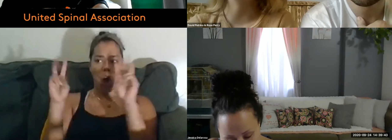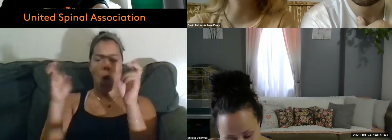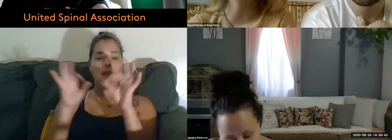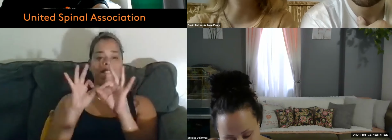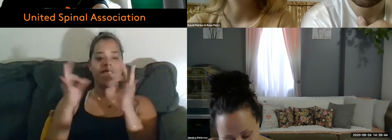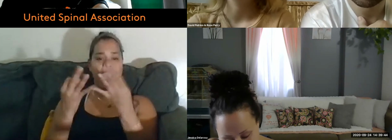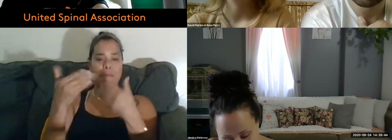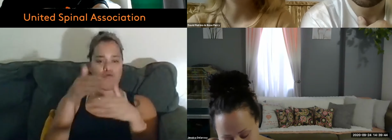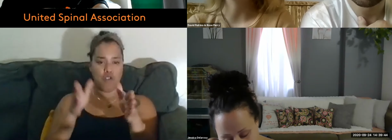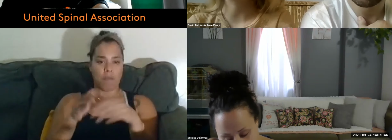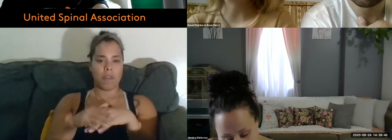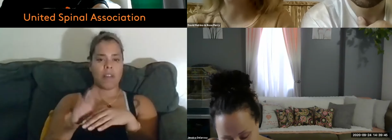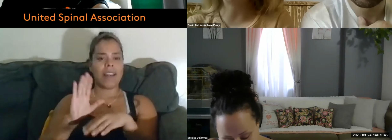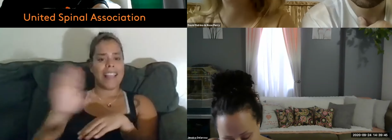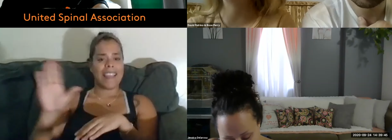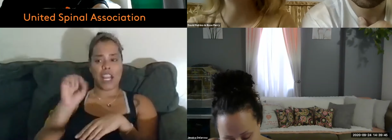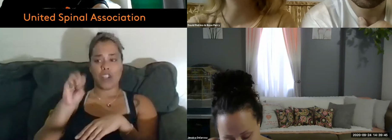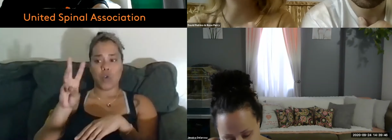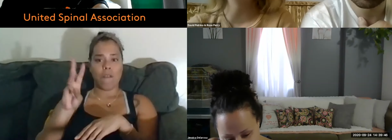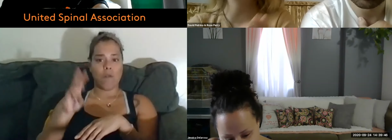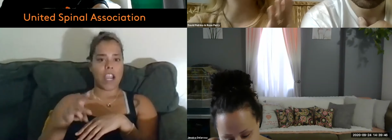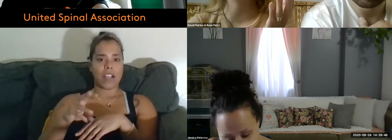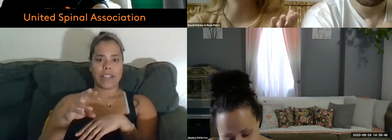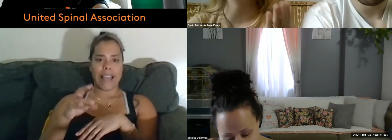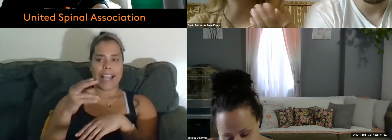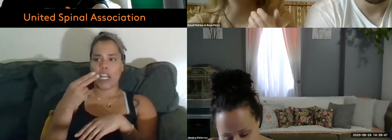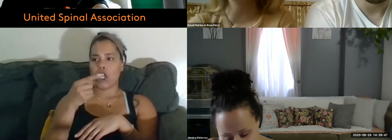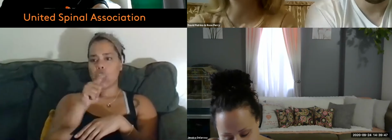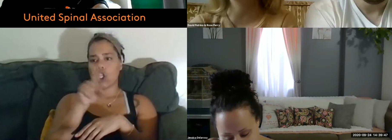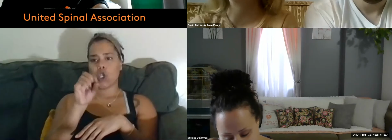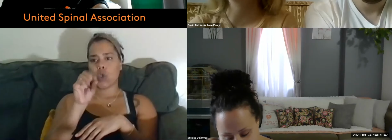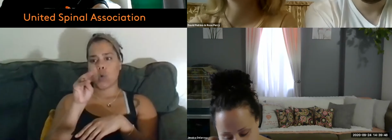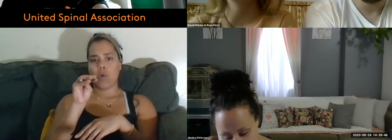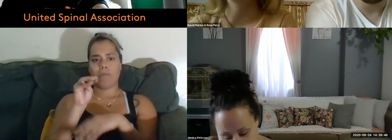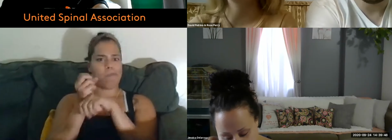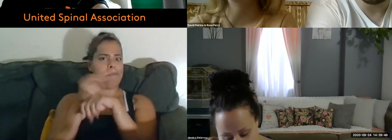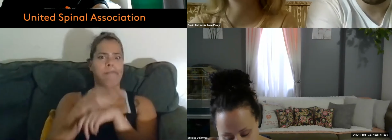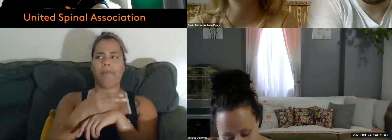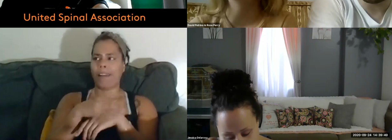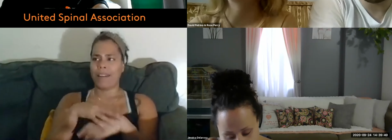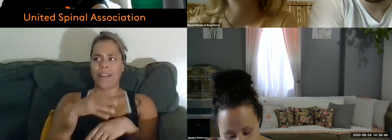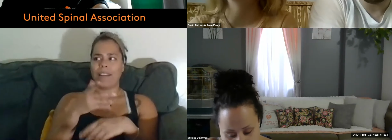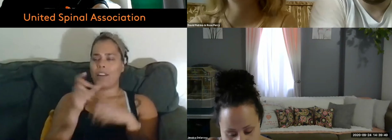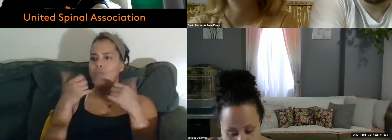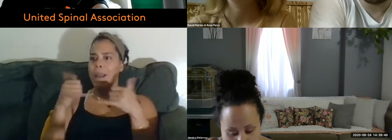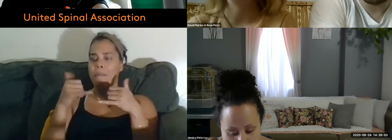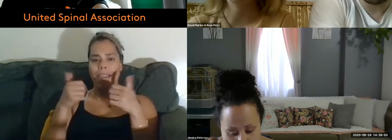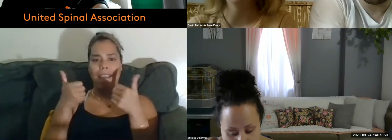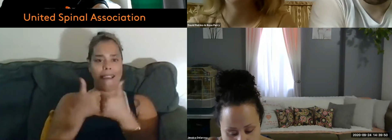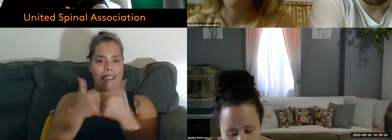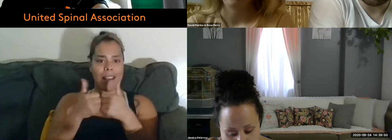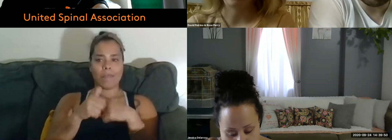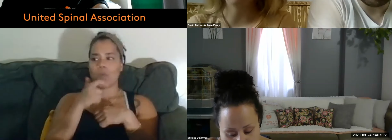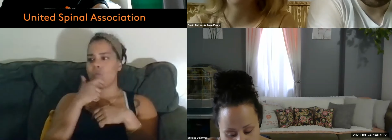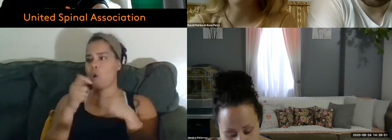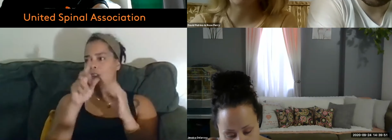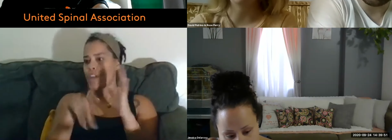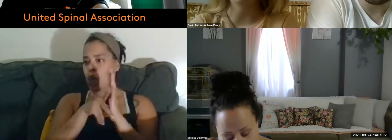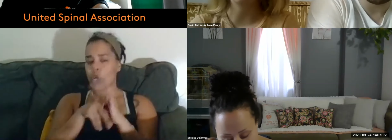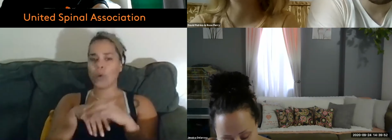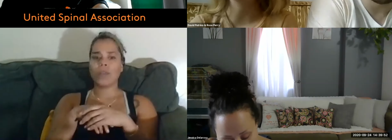like Zoom on steroids. It's on Zoom, but you can watch videos together, you can play games together while you're in the Zoom, and it